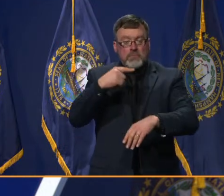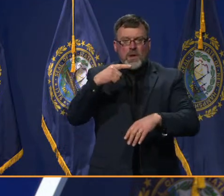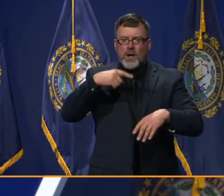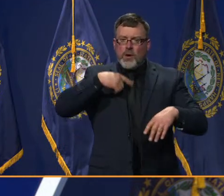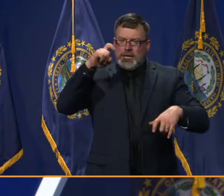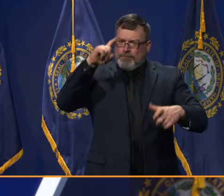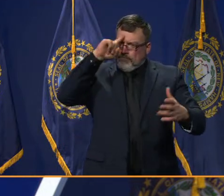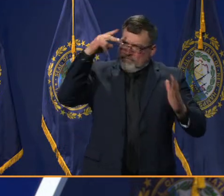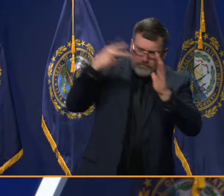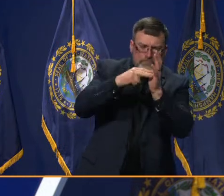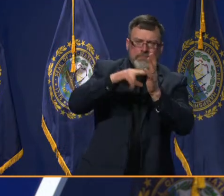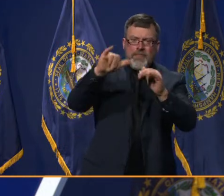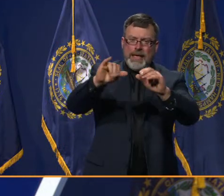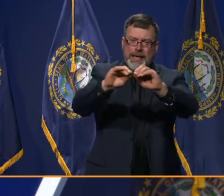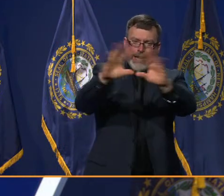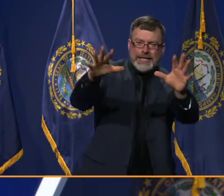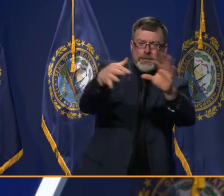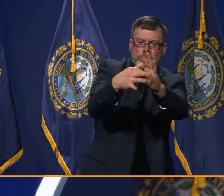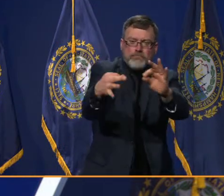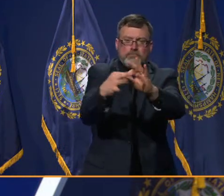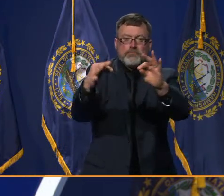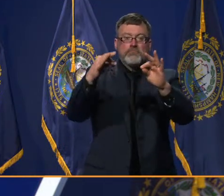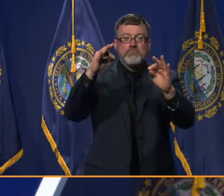own path of success in the future.